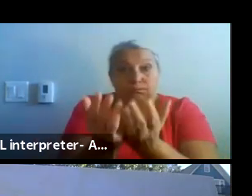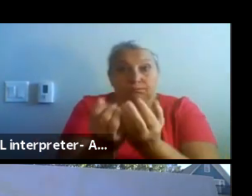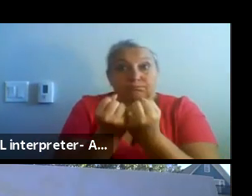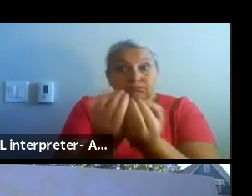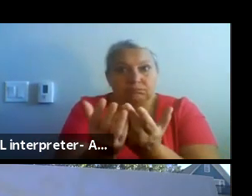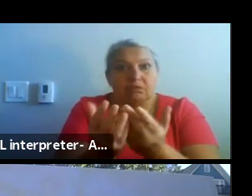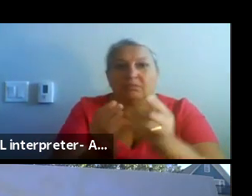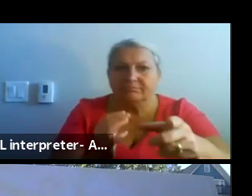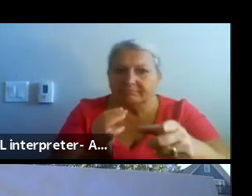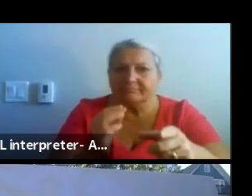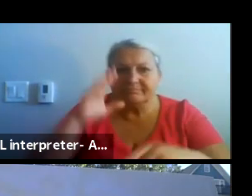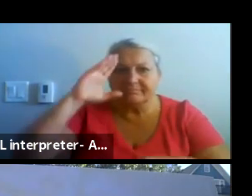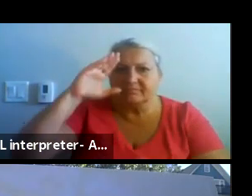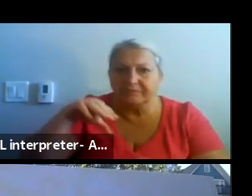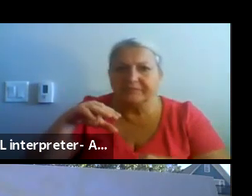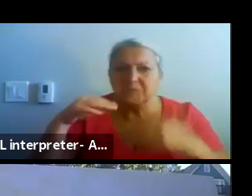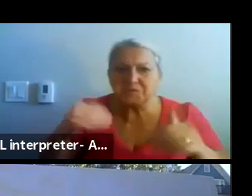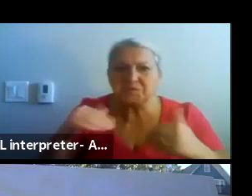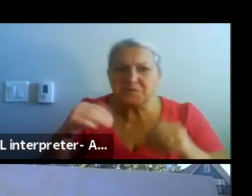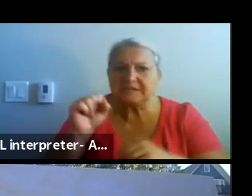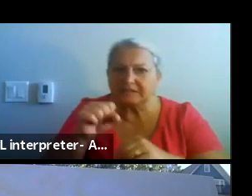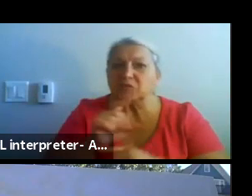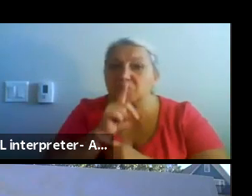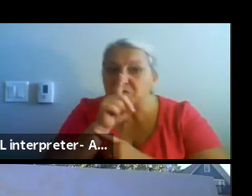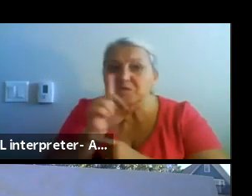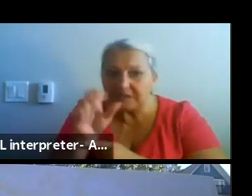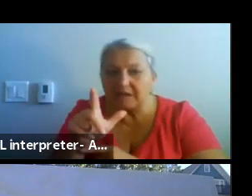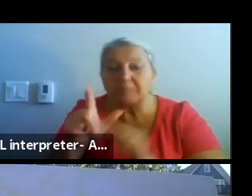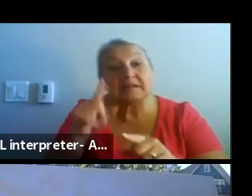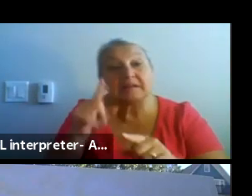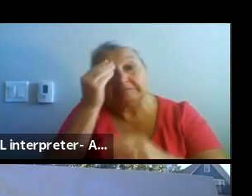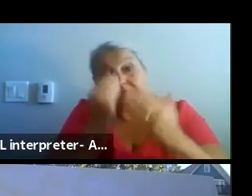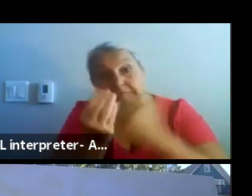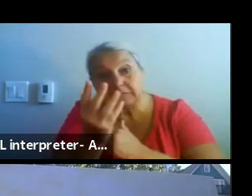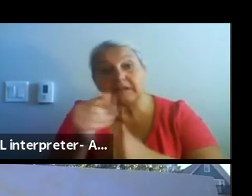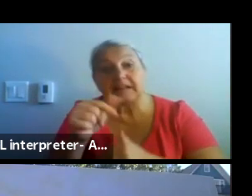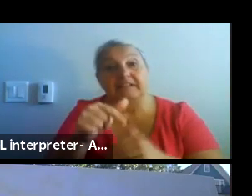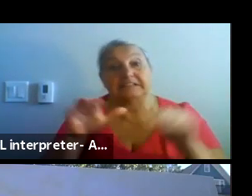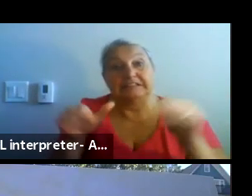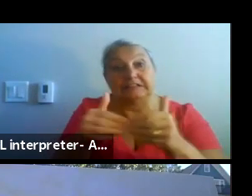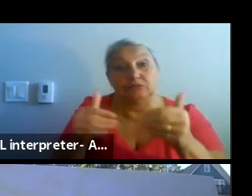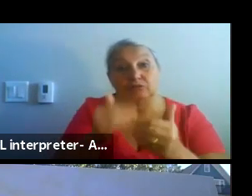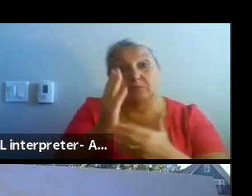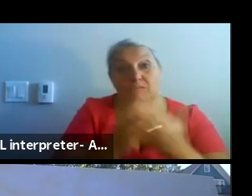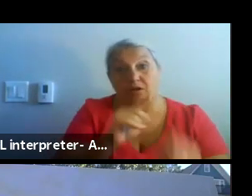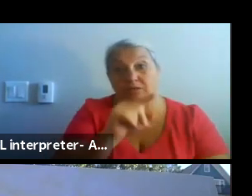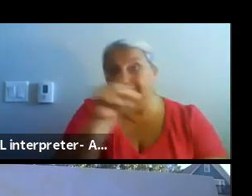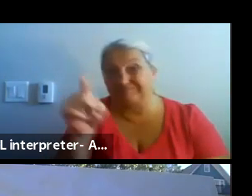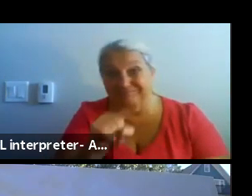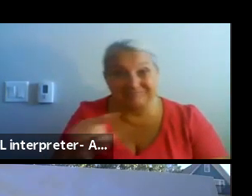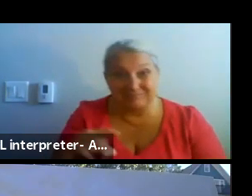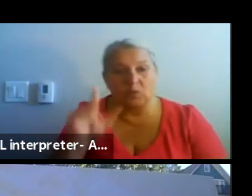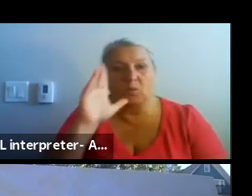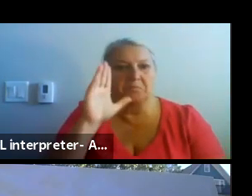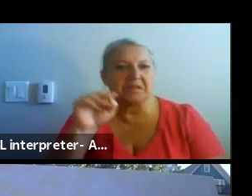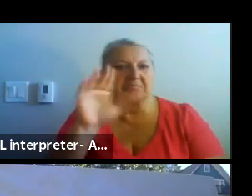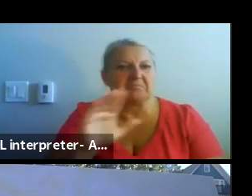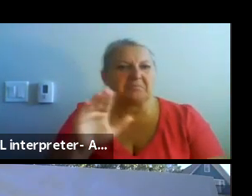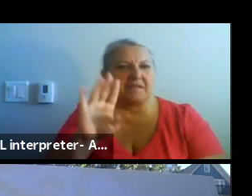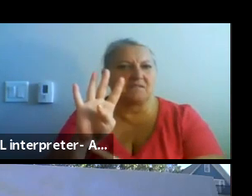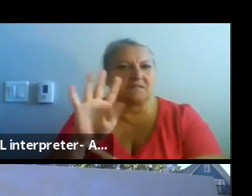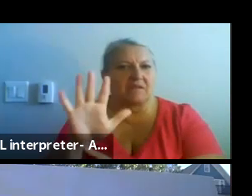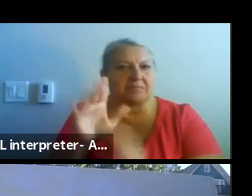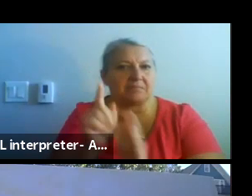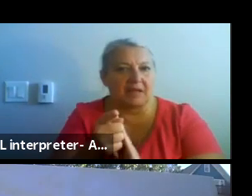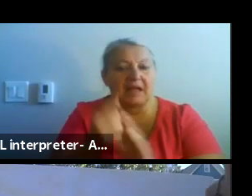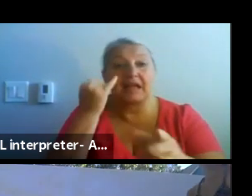And we want to be transparent that we'll finish this introduction set in approximately 45 minutes. So if you'd like to leave and